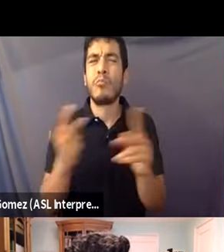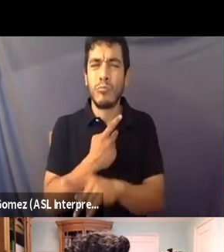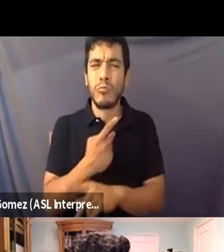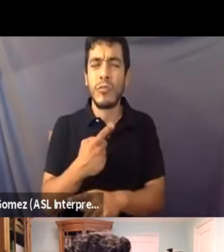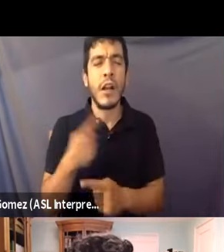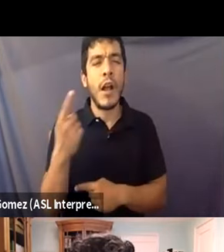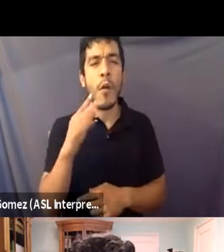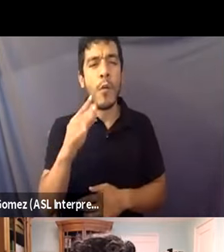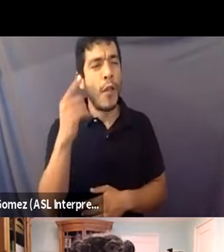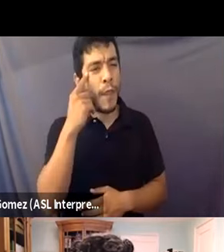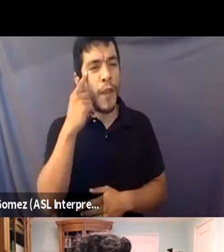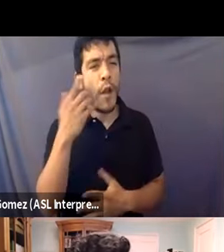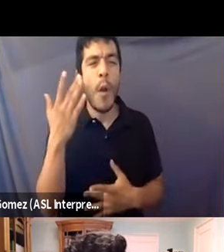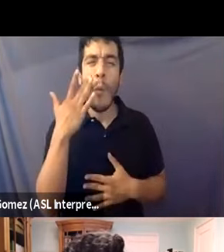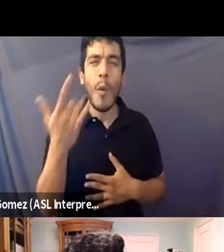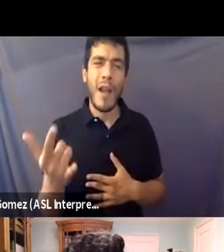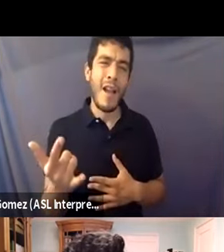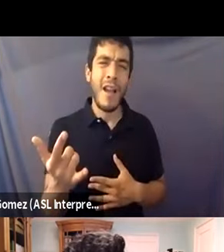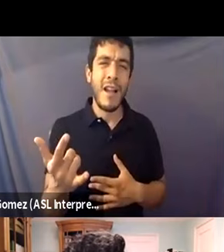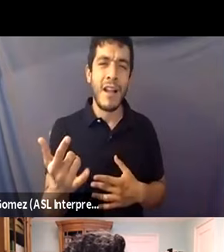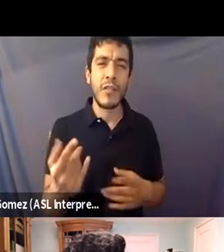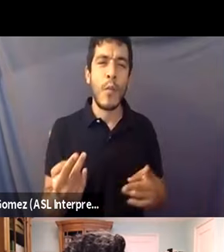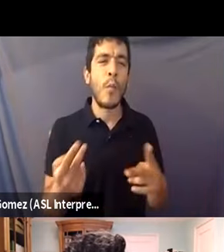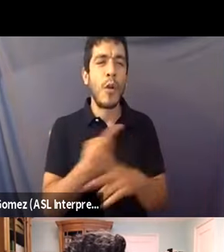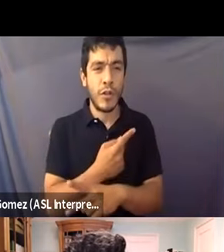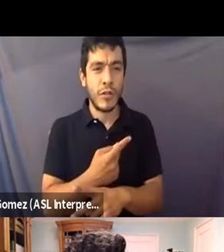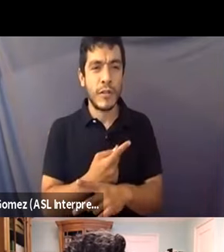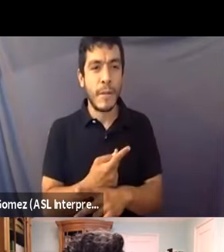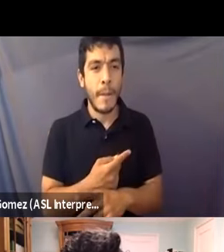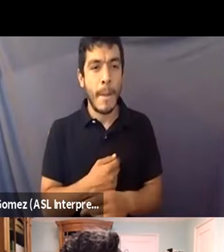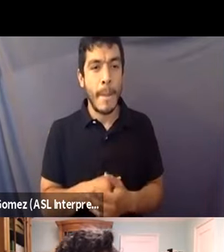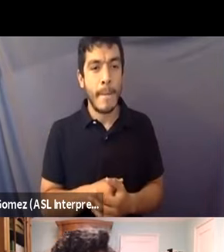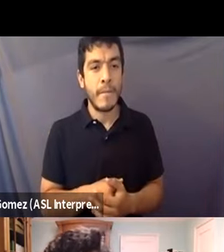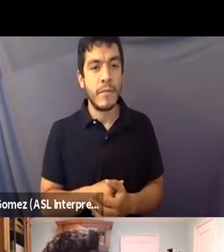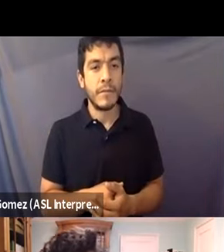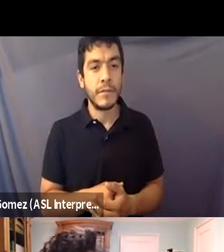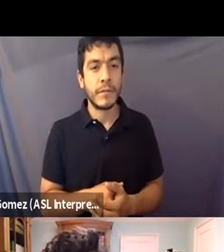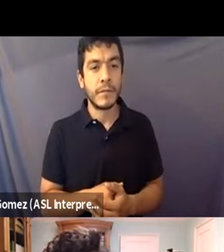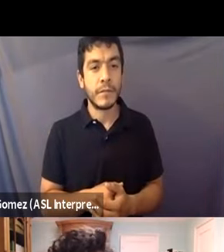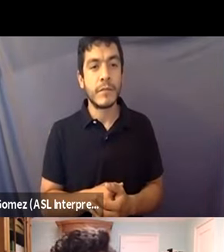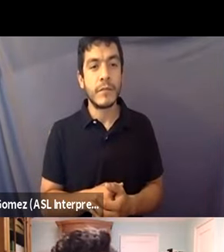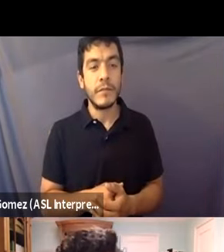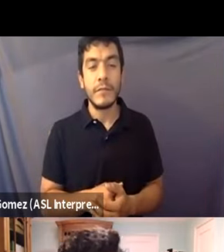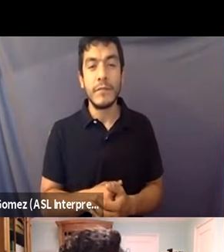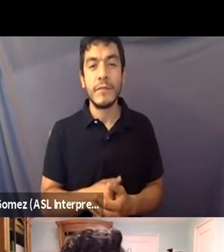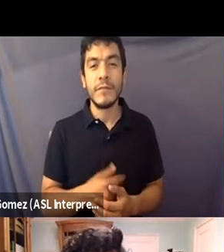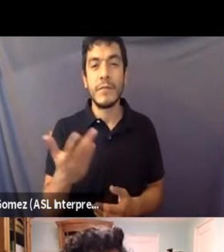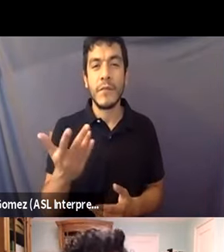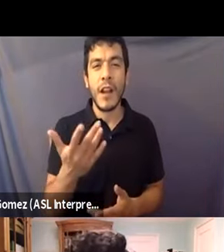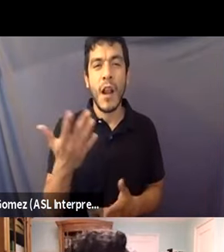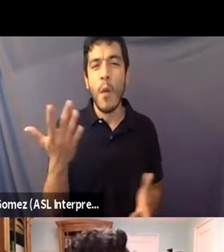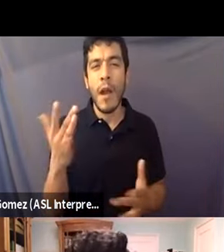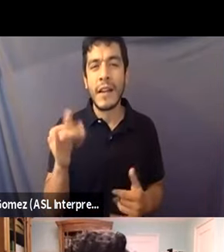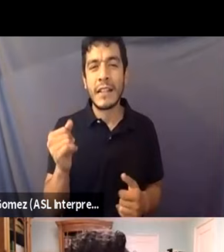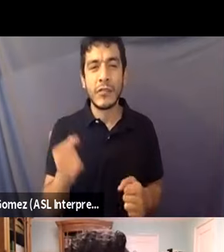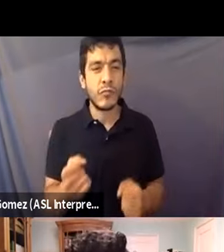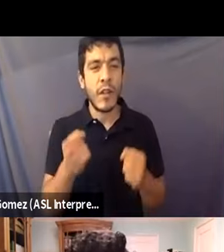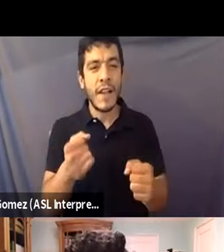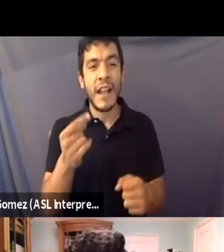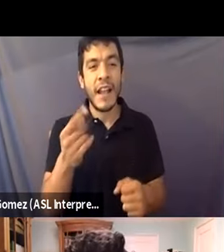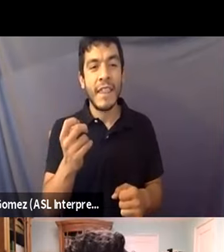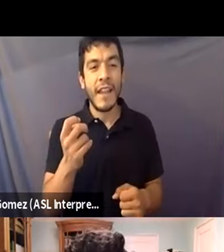what is driving kind of this, this intensified hatred? What is driving this right now?